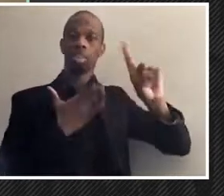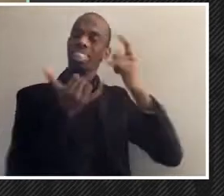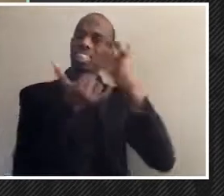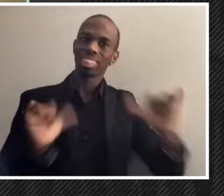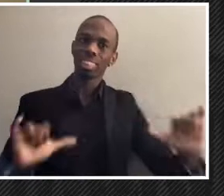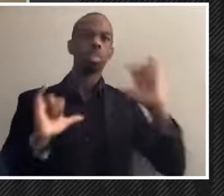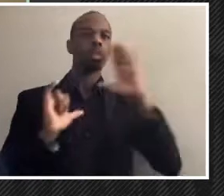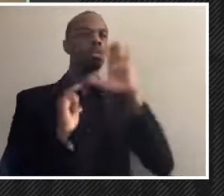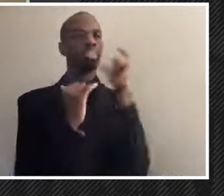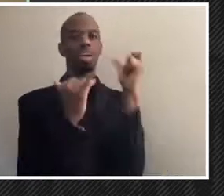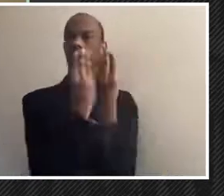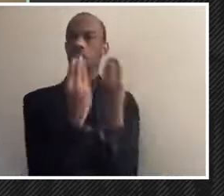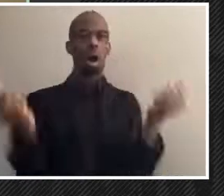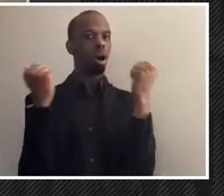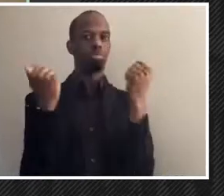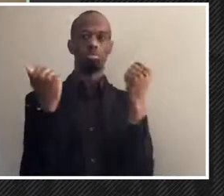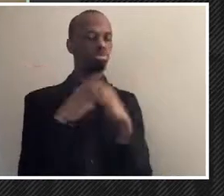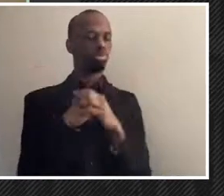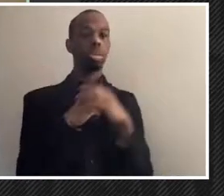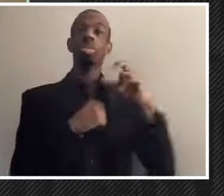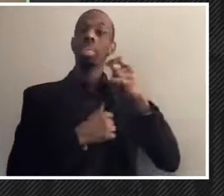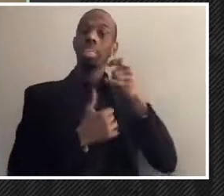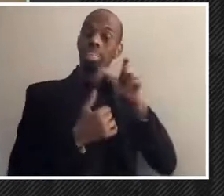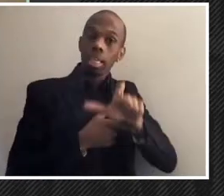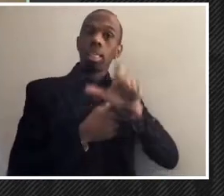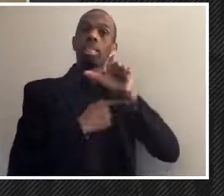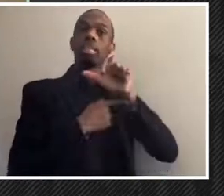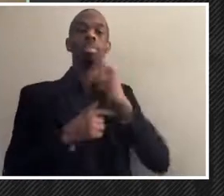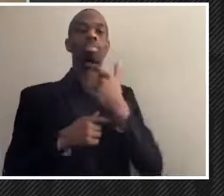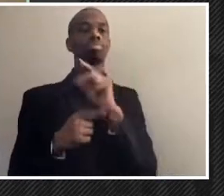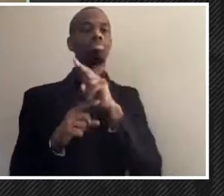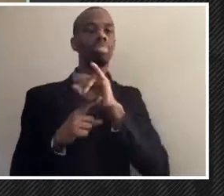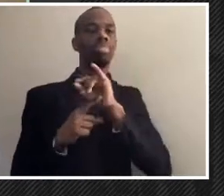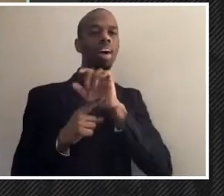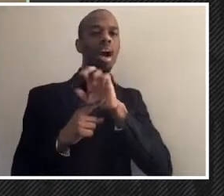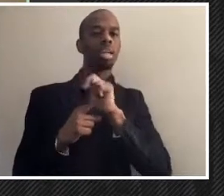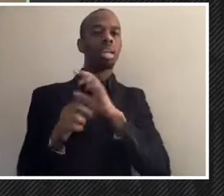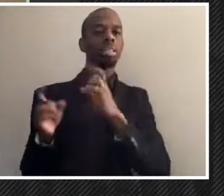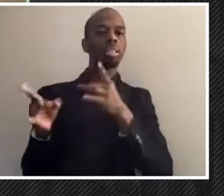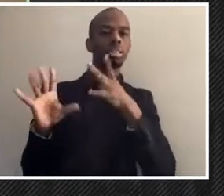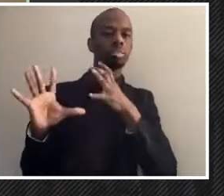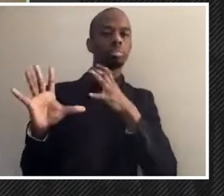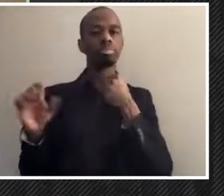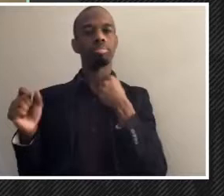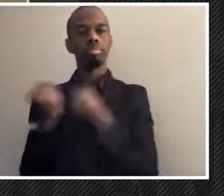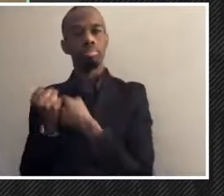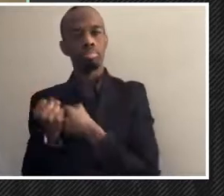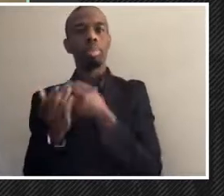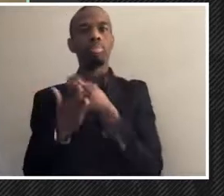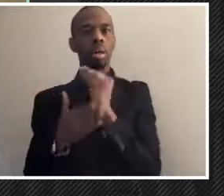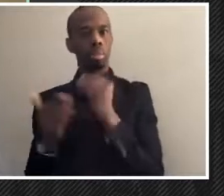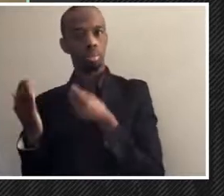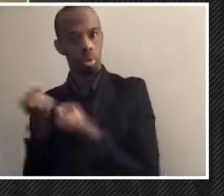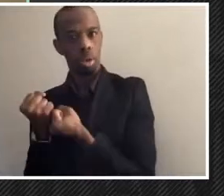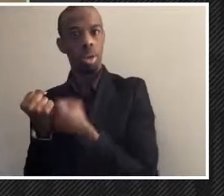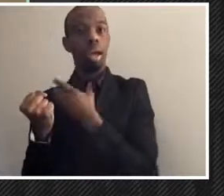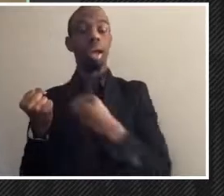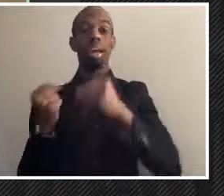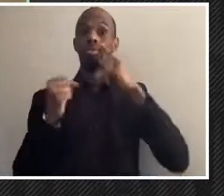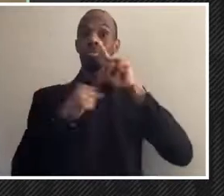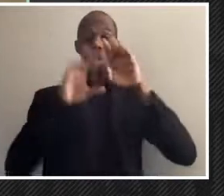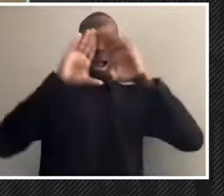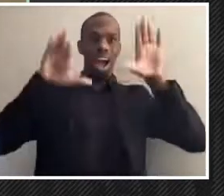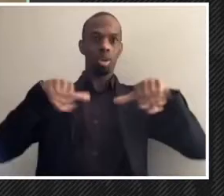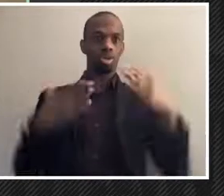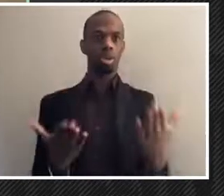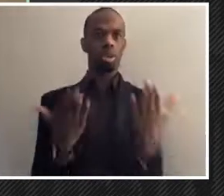resources. They need violence intervention funding. They need public school funding. They need stable, affordable housing. So these are the